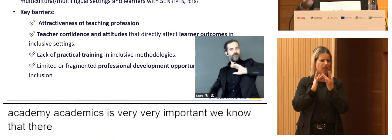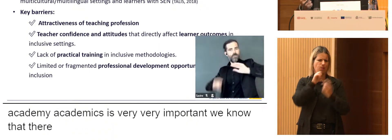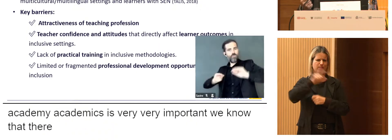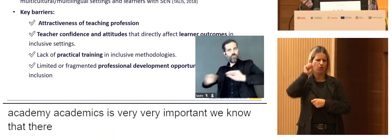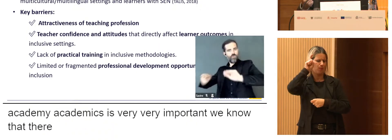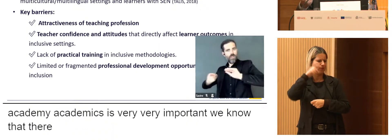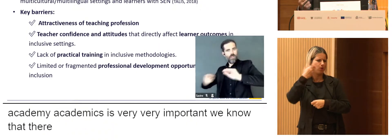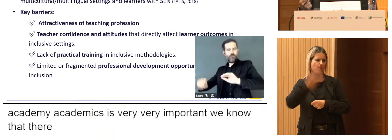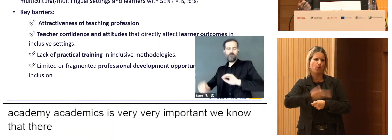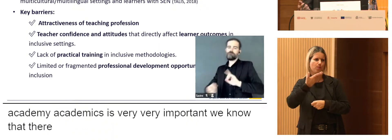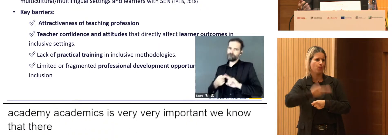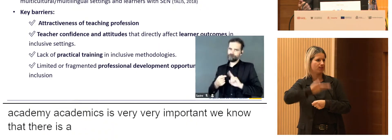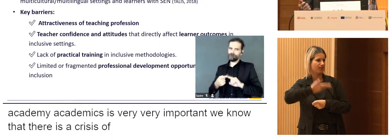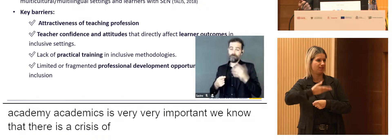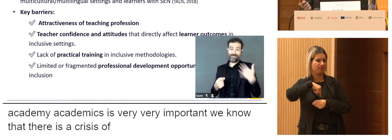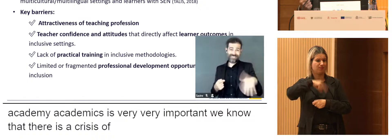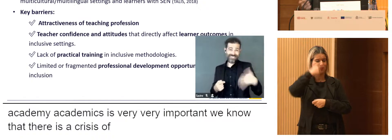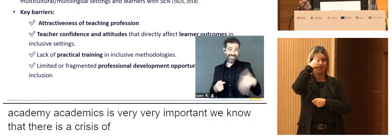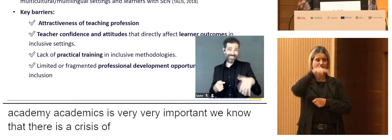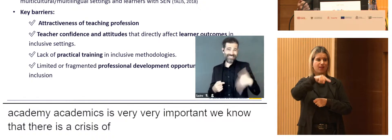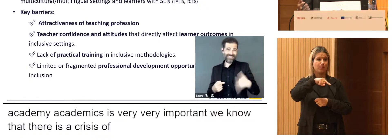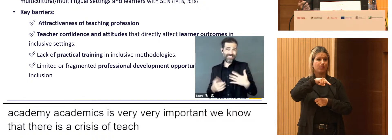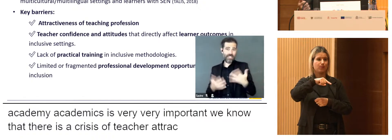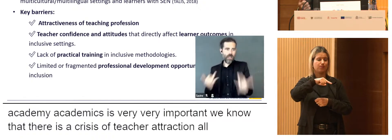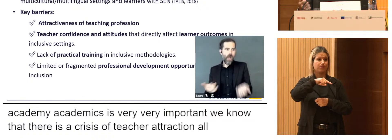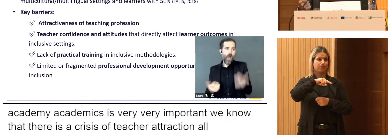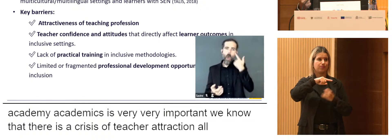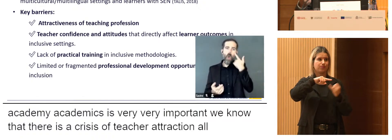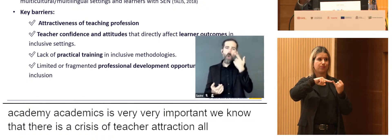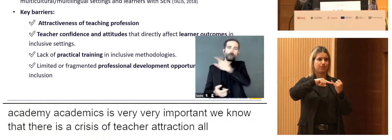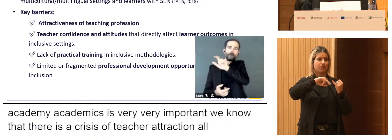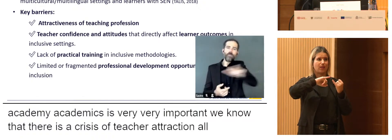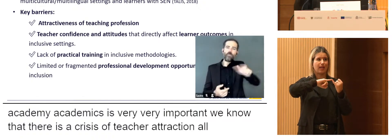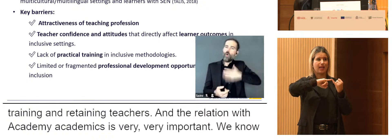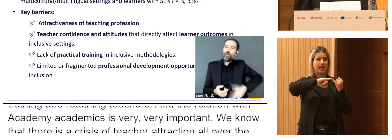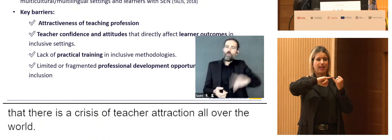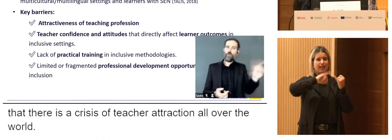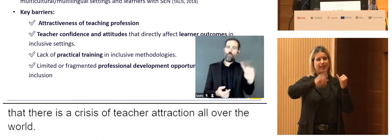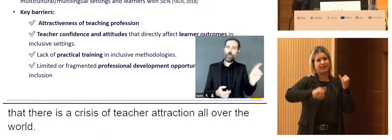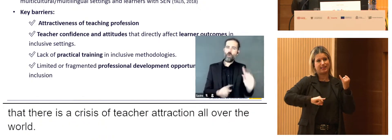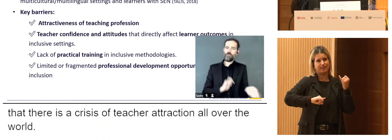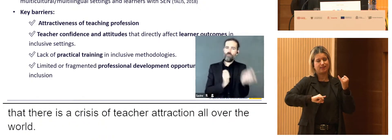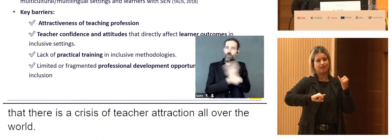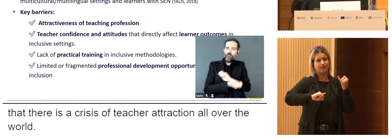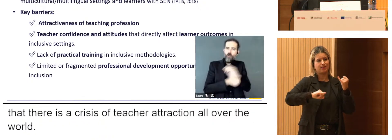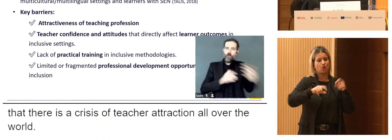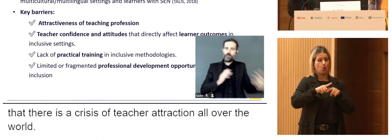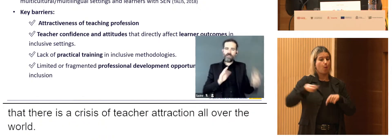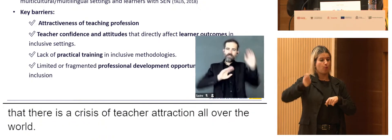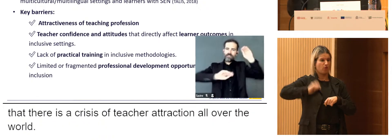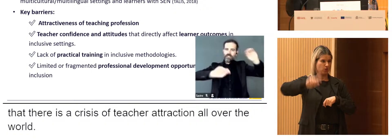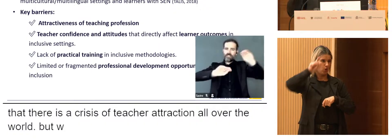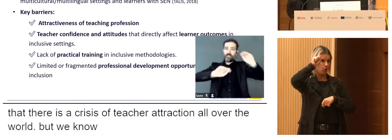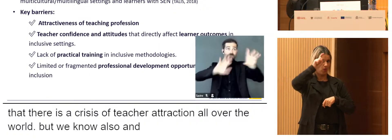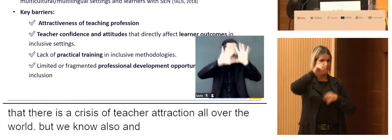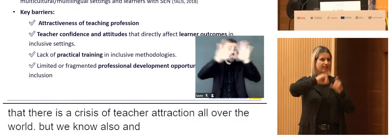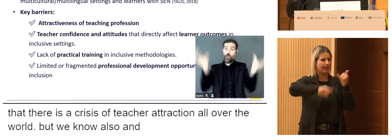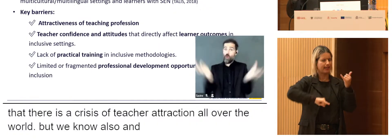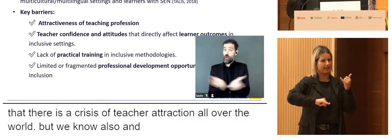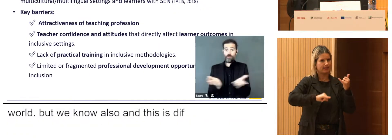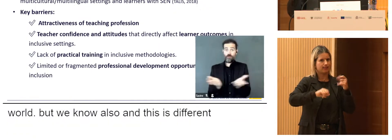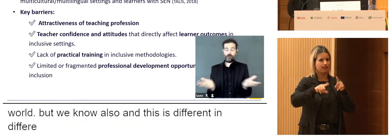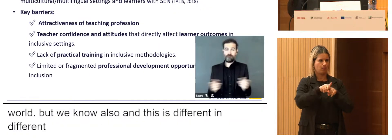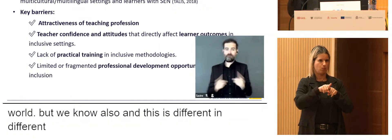a crisis of teacher attraction all over the world. But we know also, and this is different in different